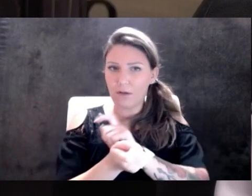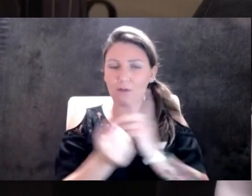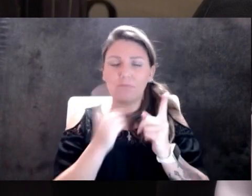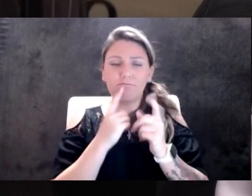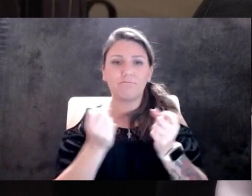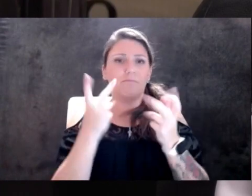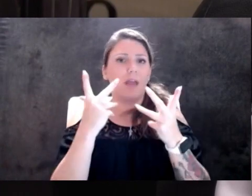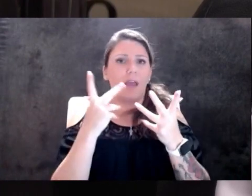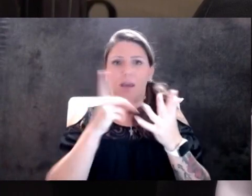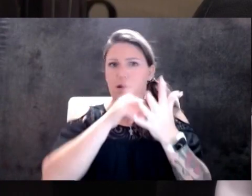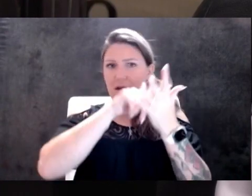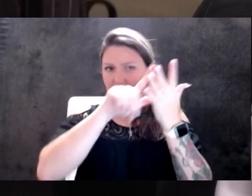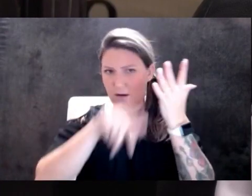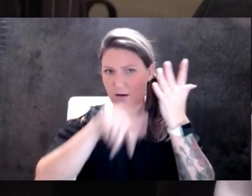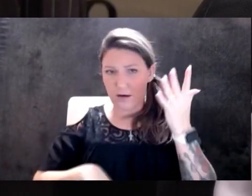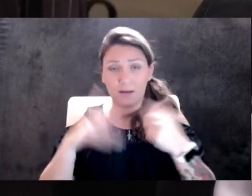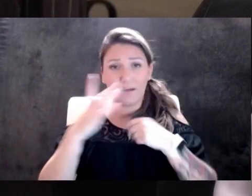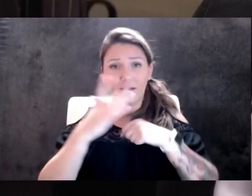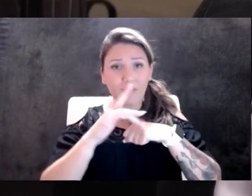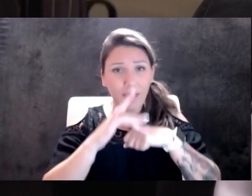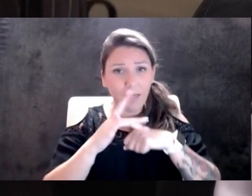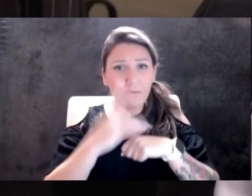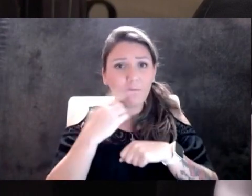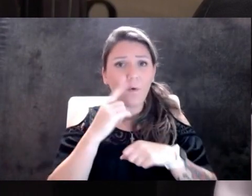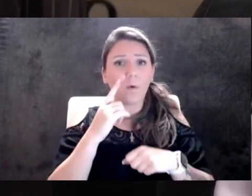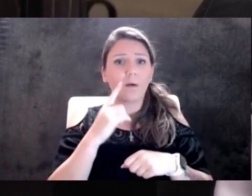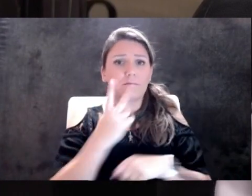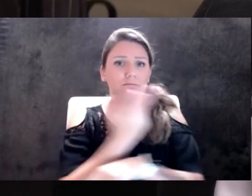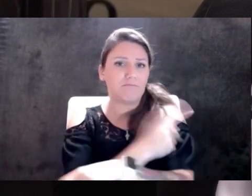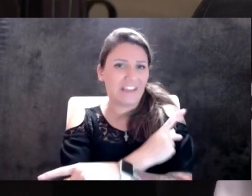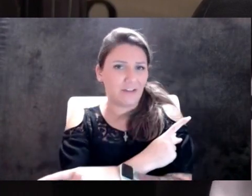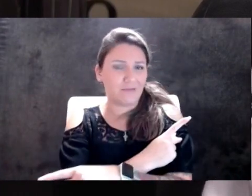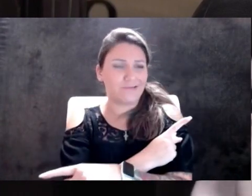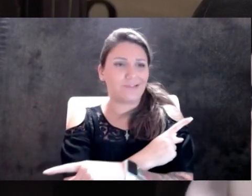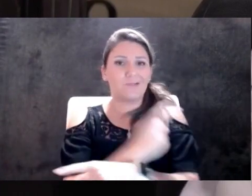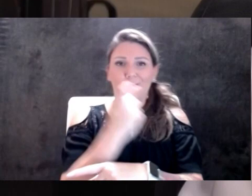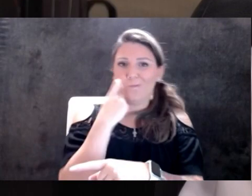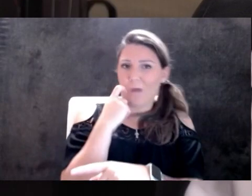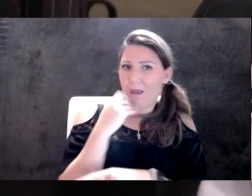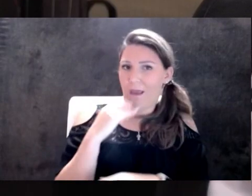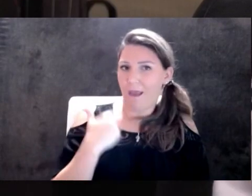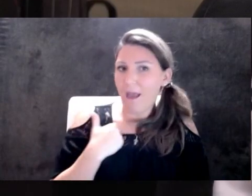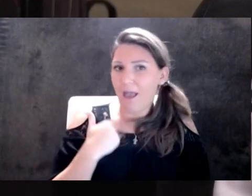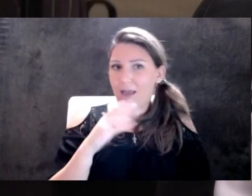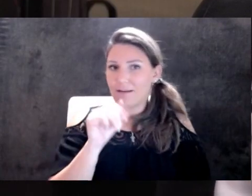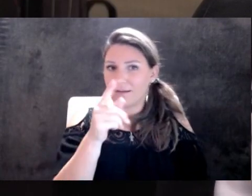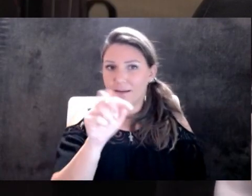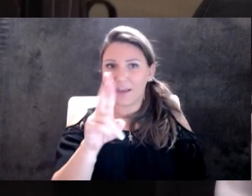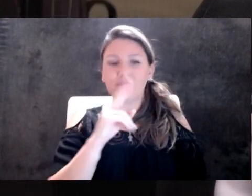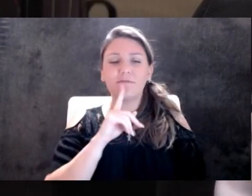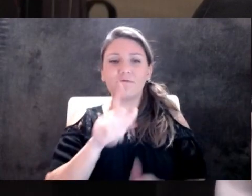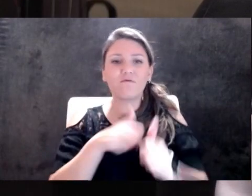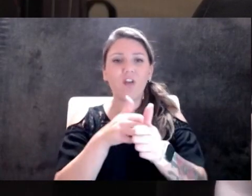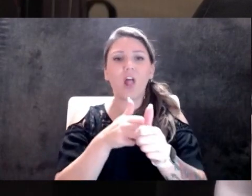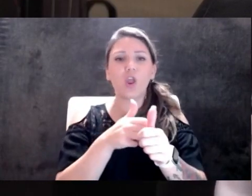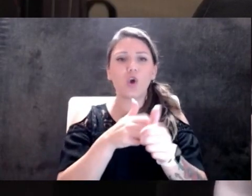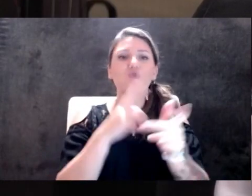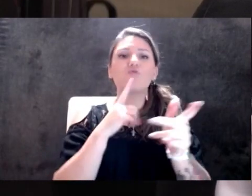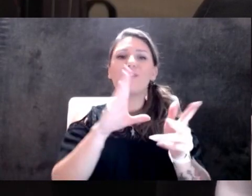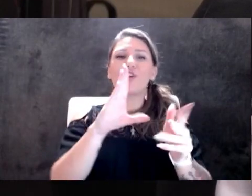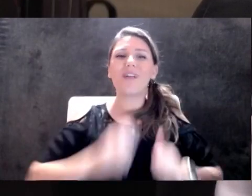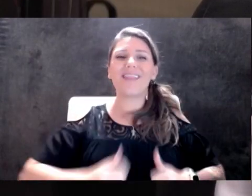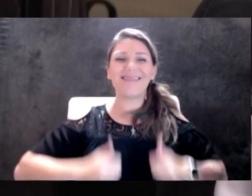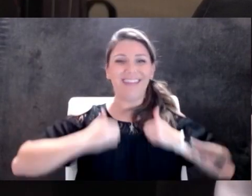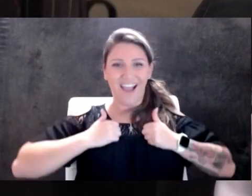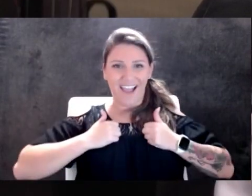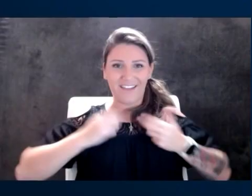for patients who've had cancer that follow the journey of the individual beyond the active treatment of